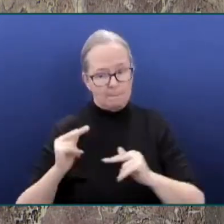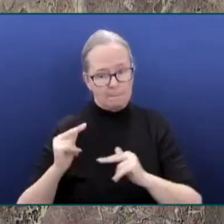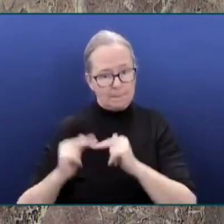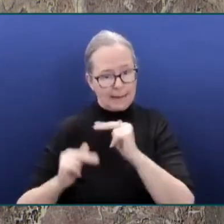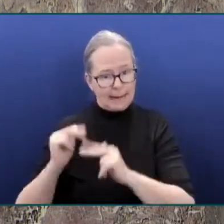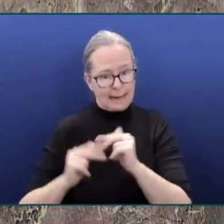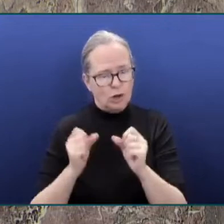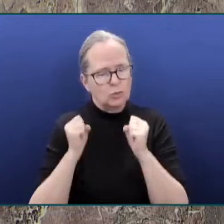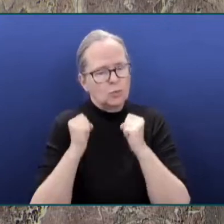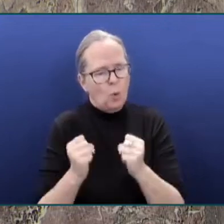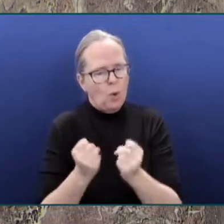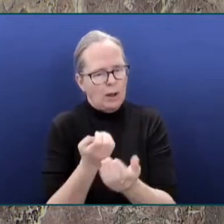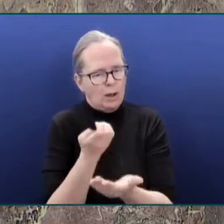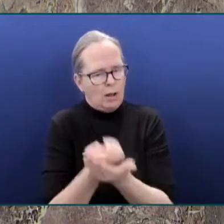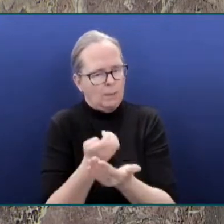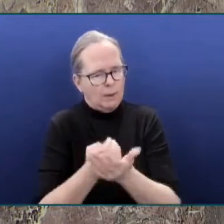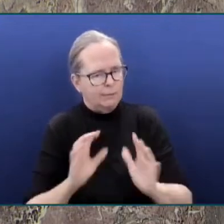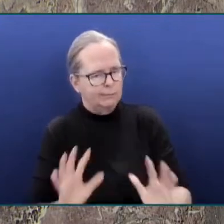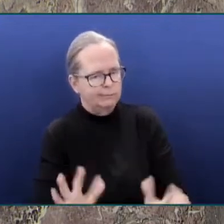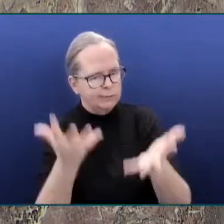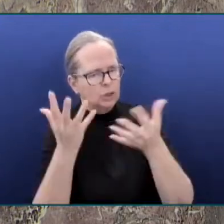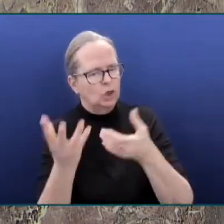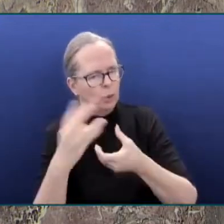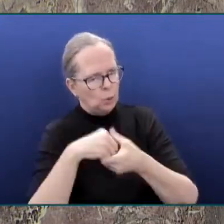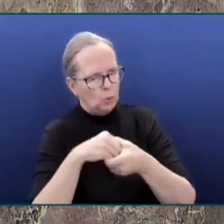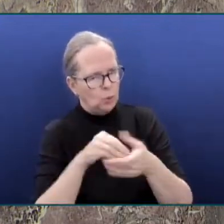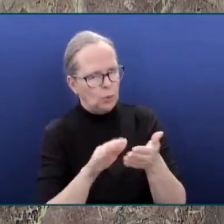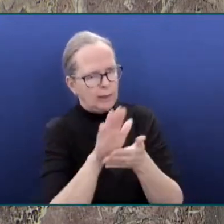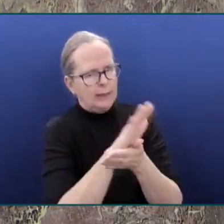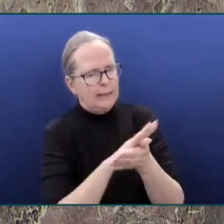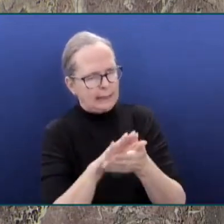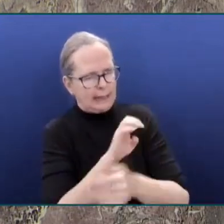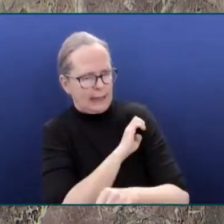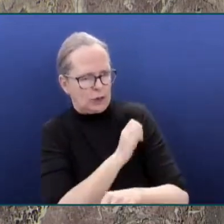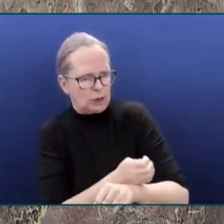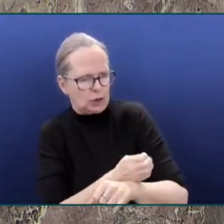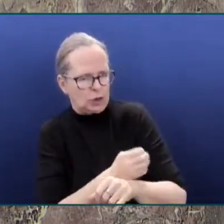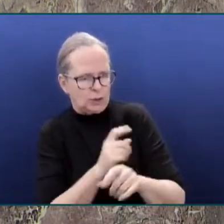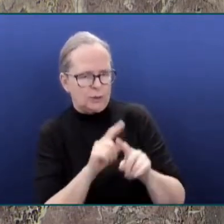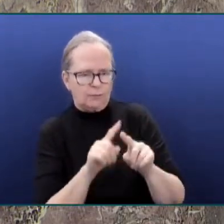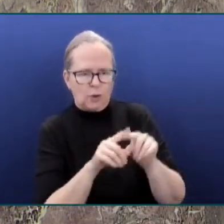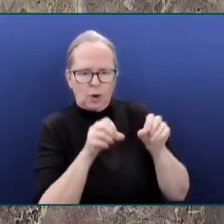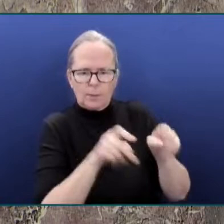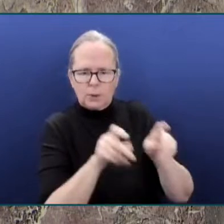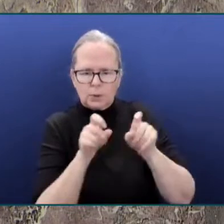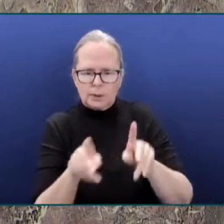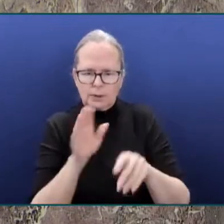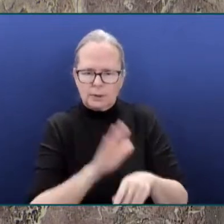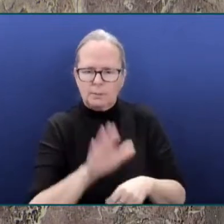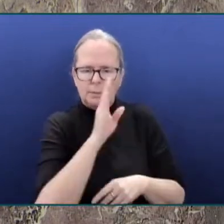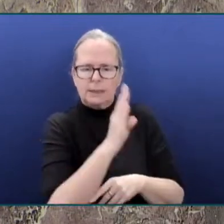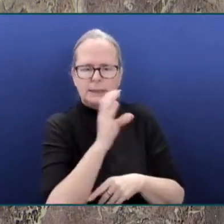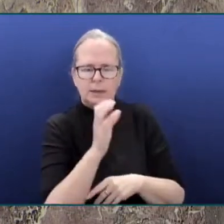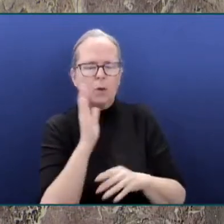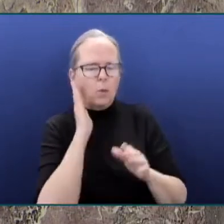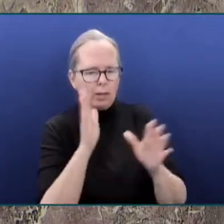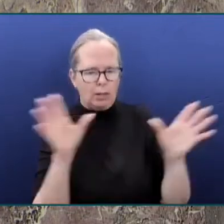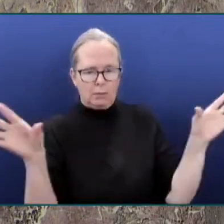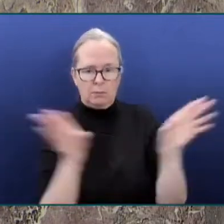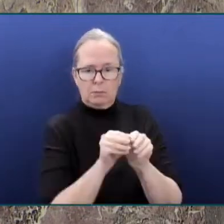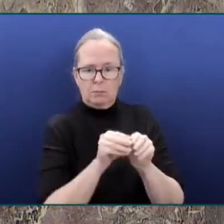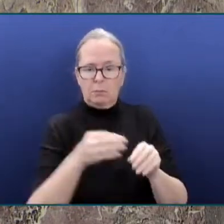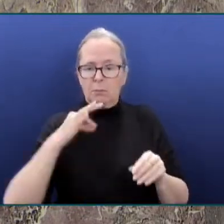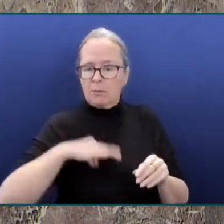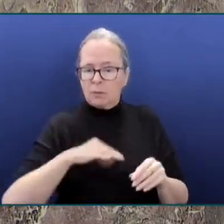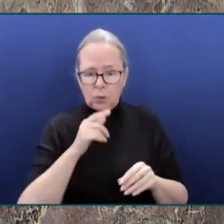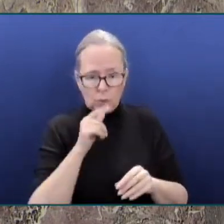clean energy opportunities in different places in British Columbia, that will benefit Indigenous nations, that will benefit our